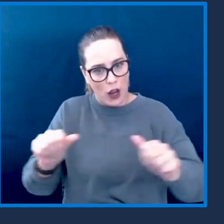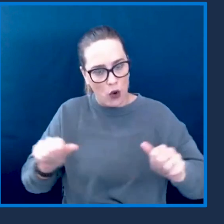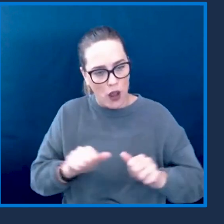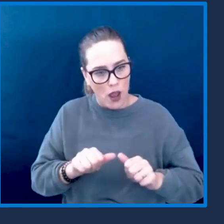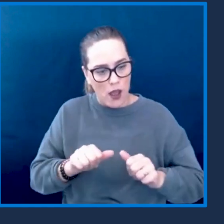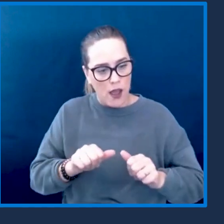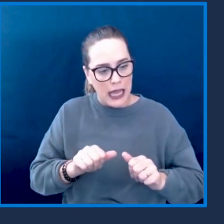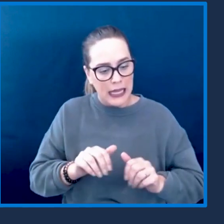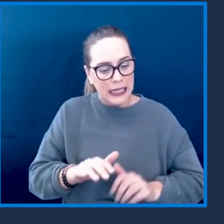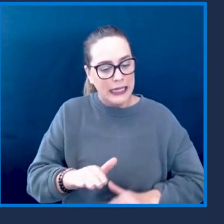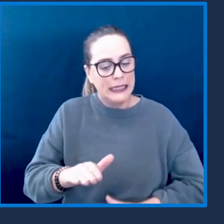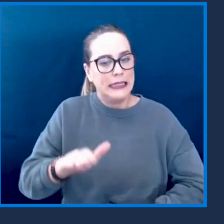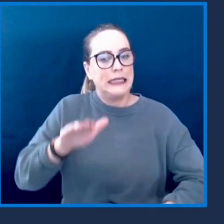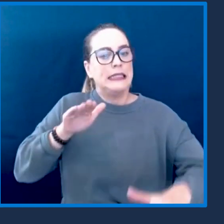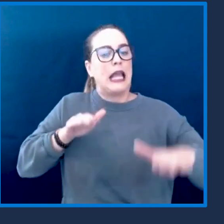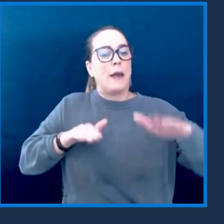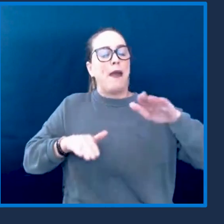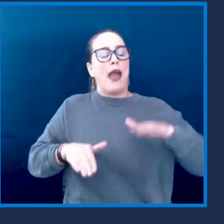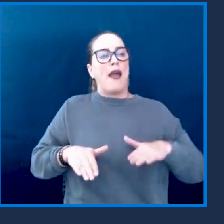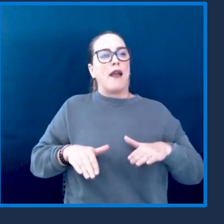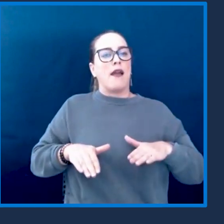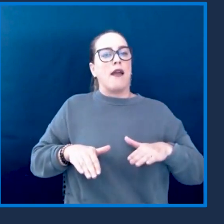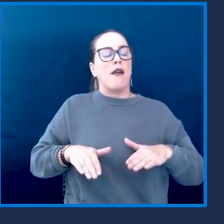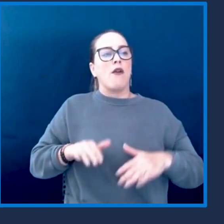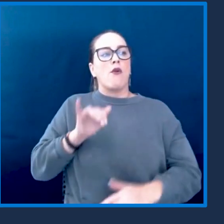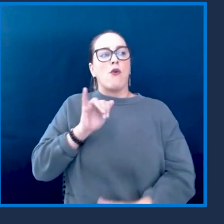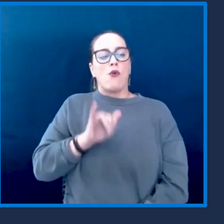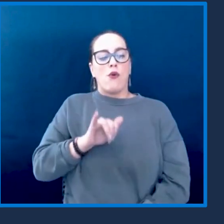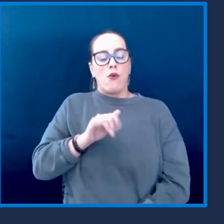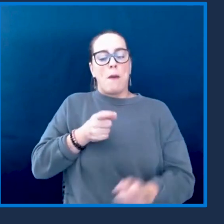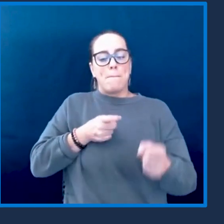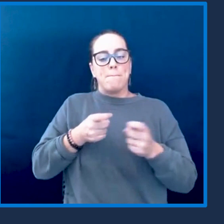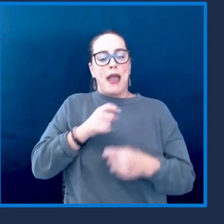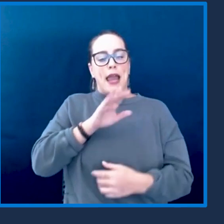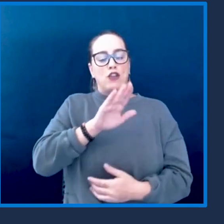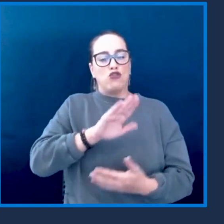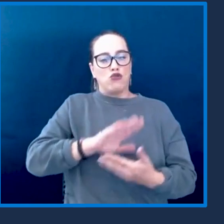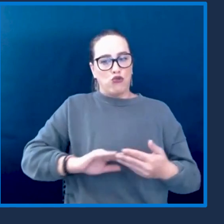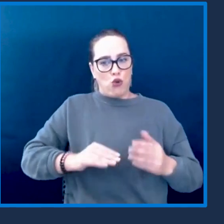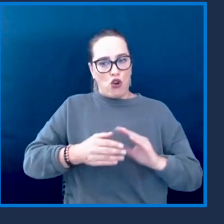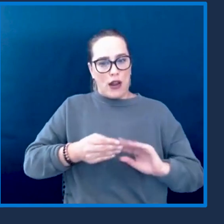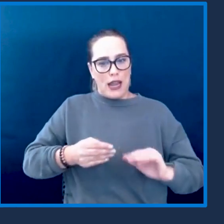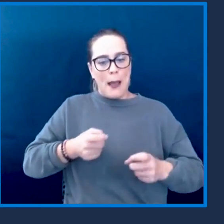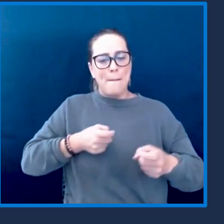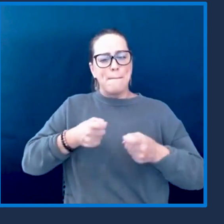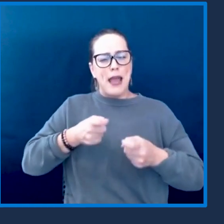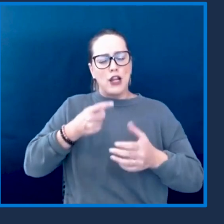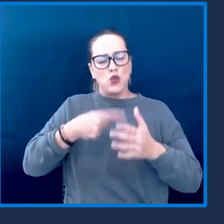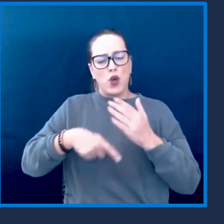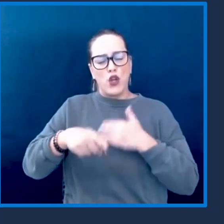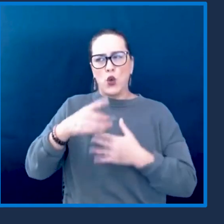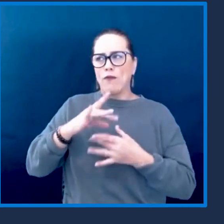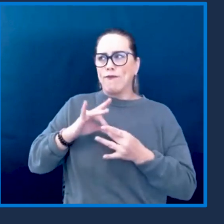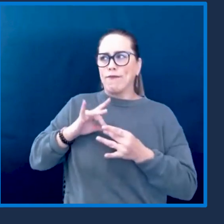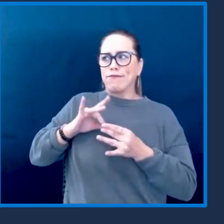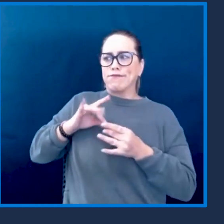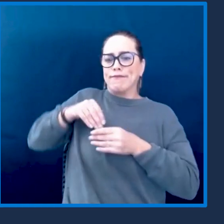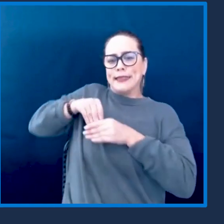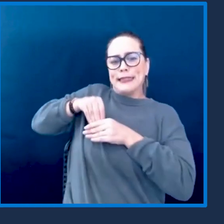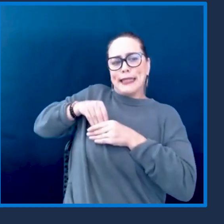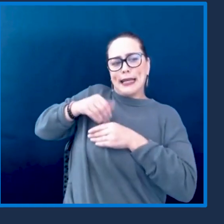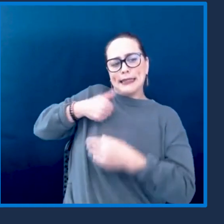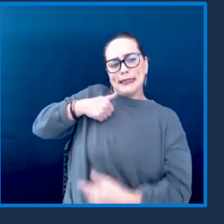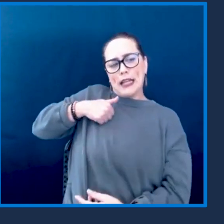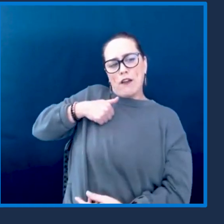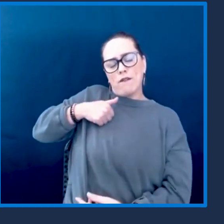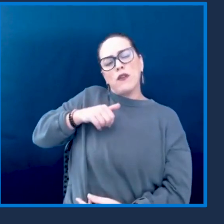says: manage your stories. Manage what you're telling yourself about what this person's intent is or what